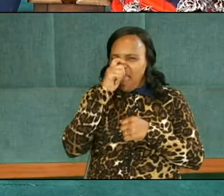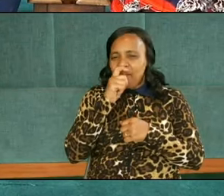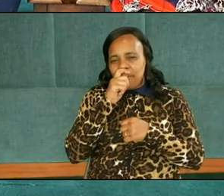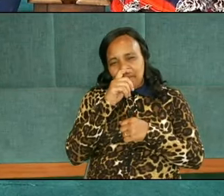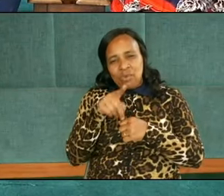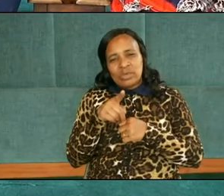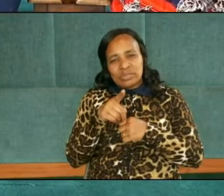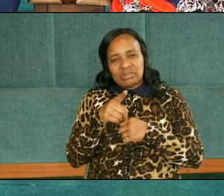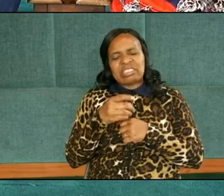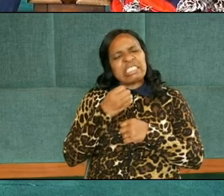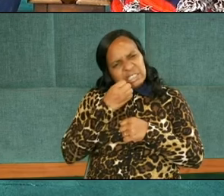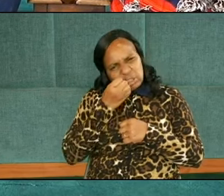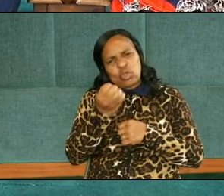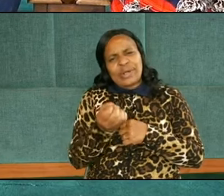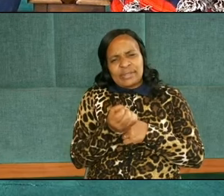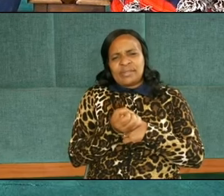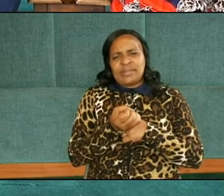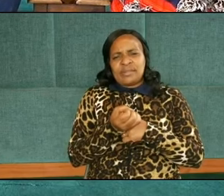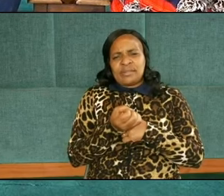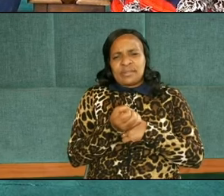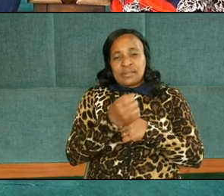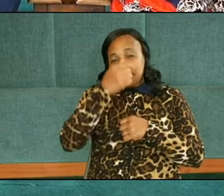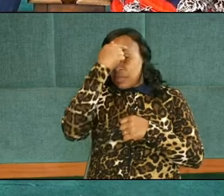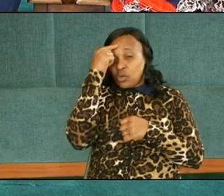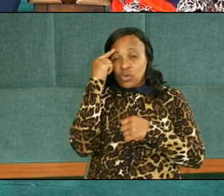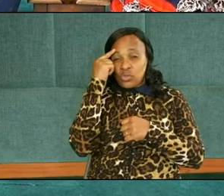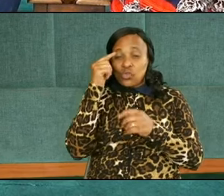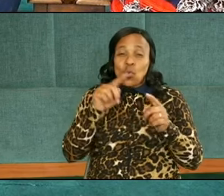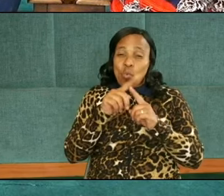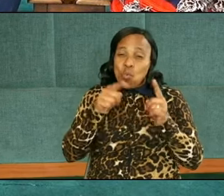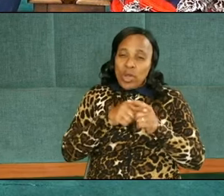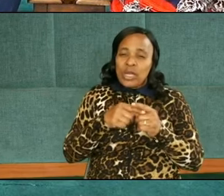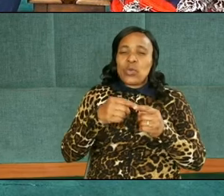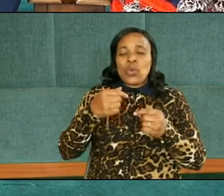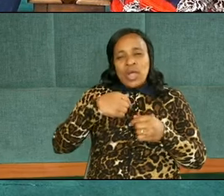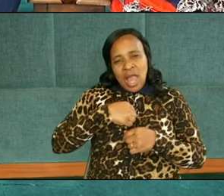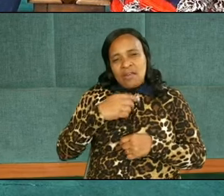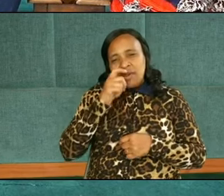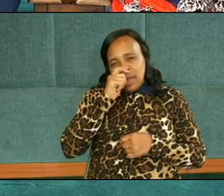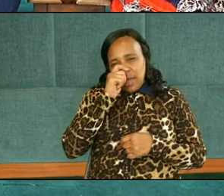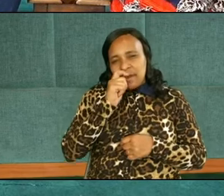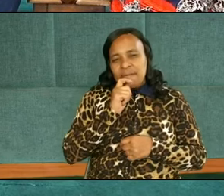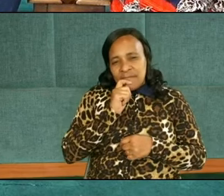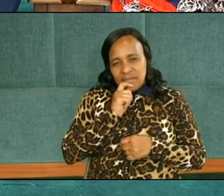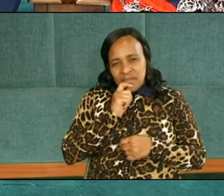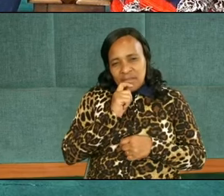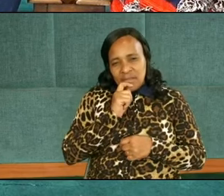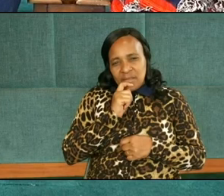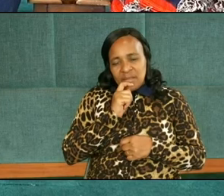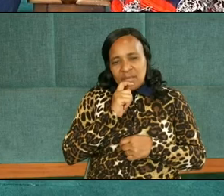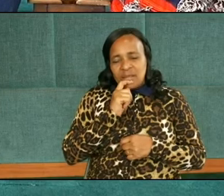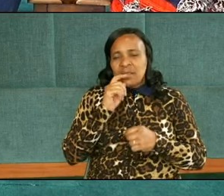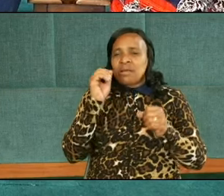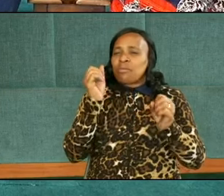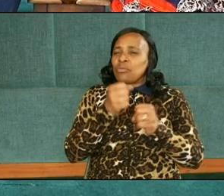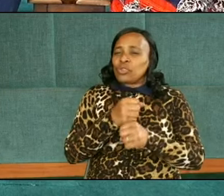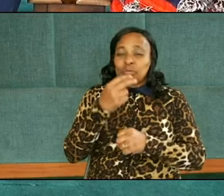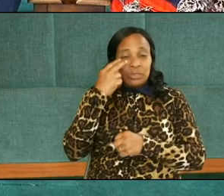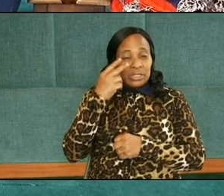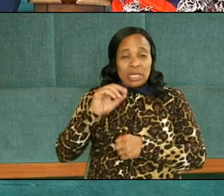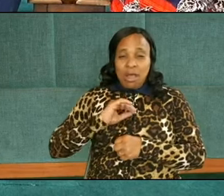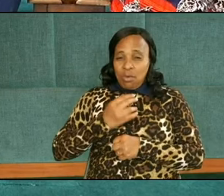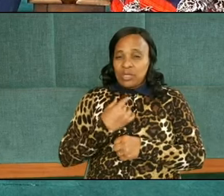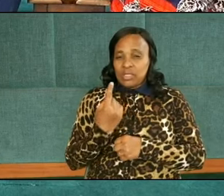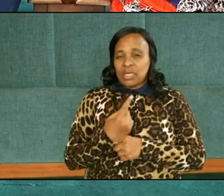said. And it is because when we are envious, we do not see